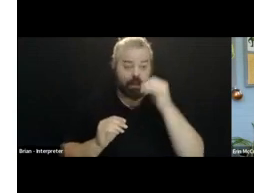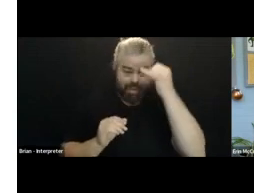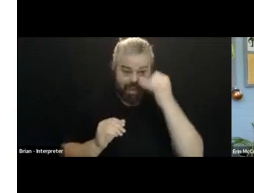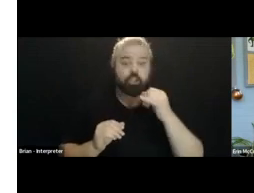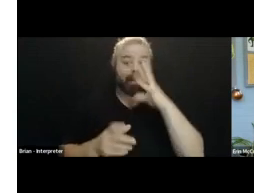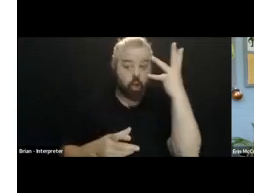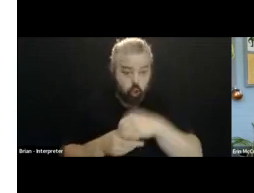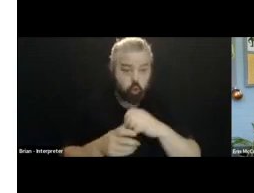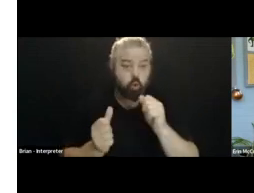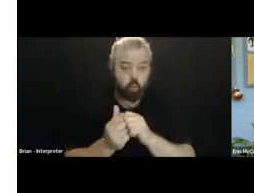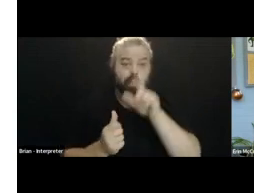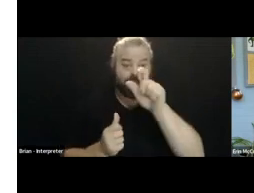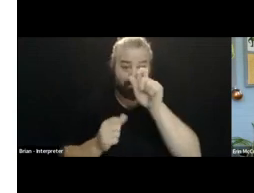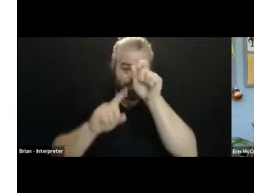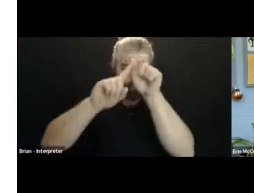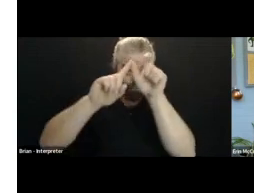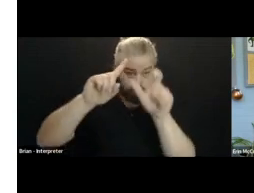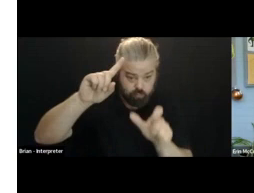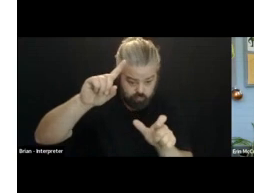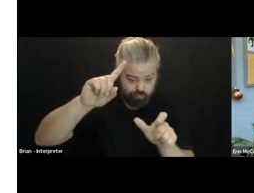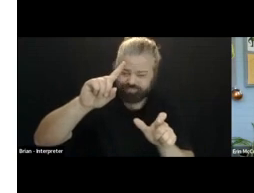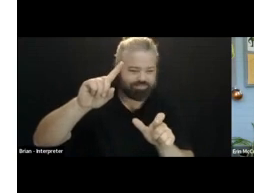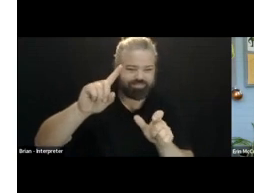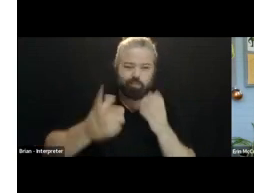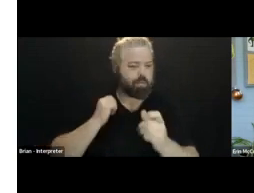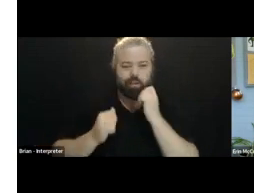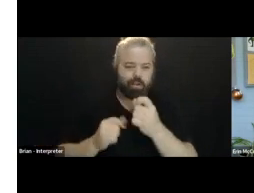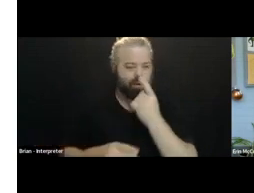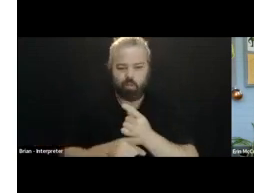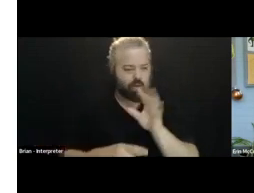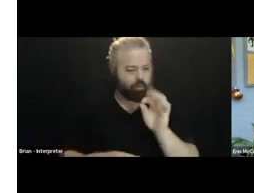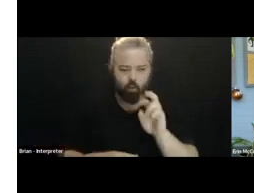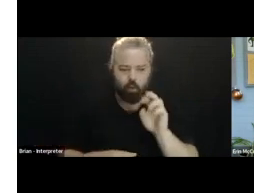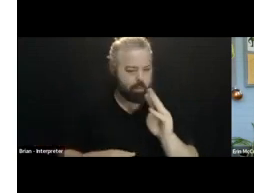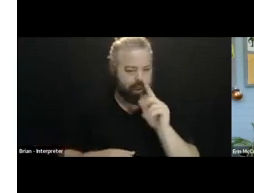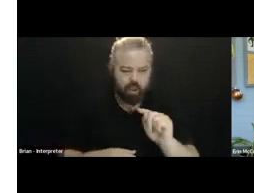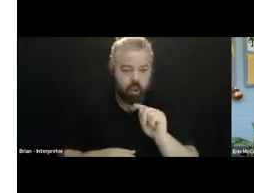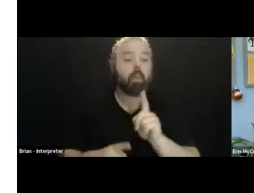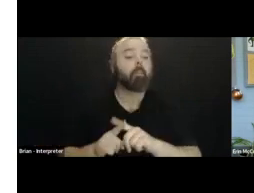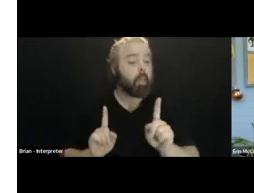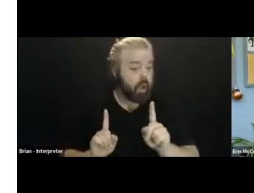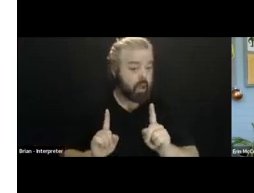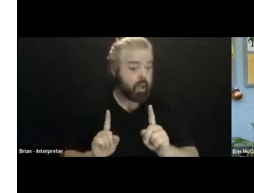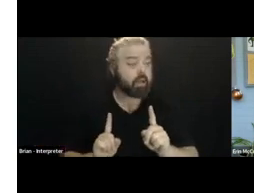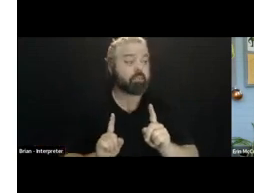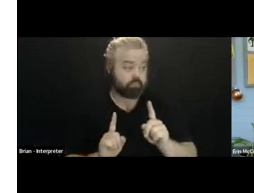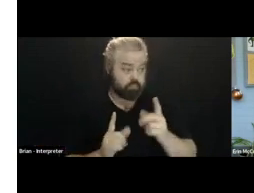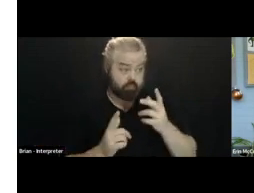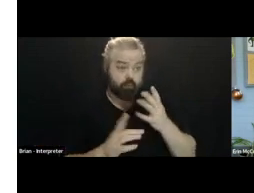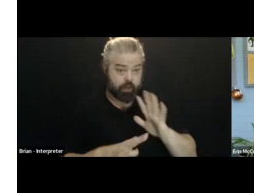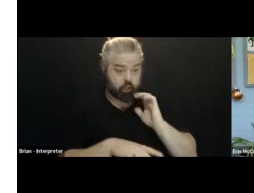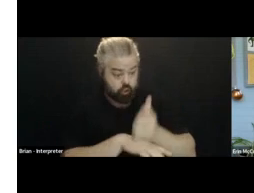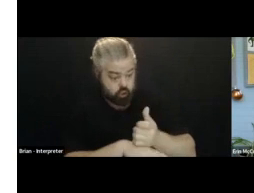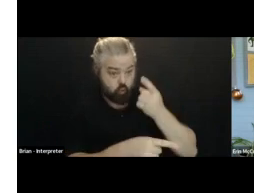then it is probably not formatted correctly. However, once you format the list correctly, like on the